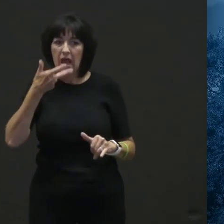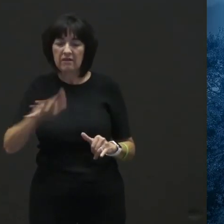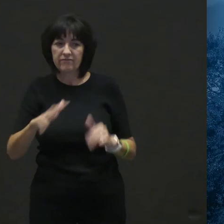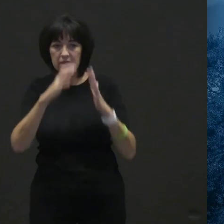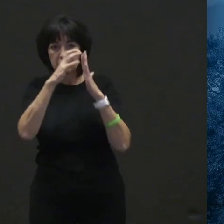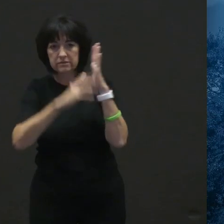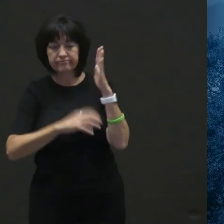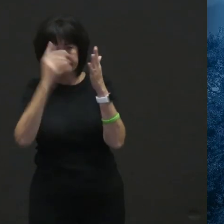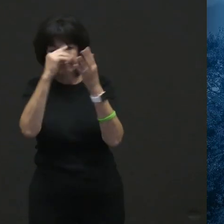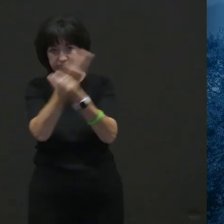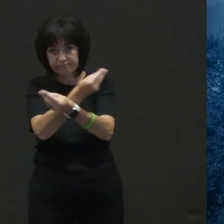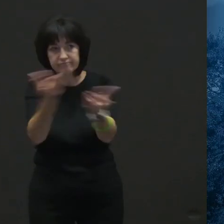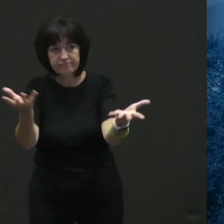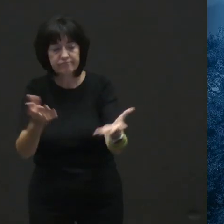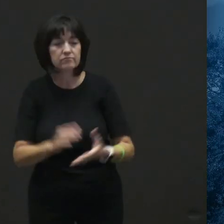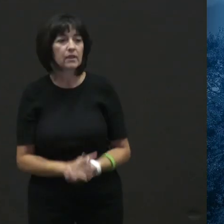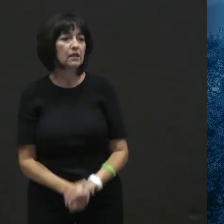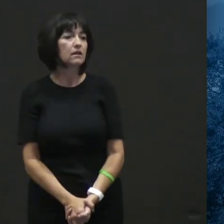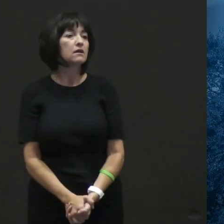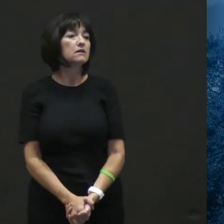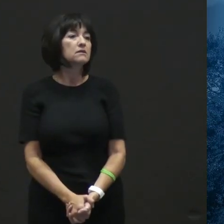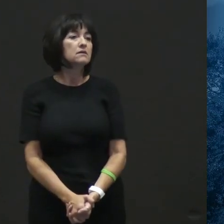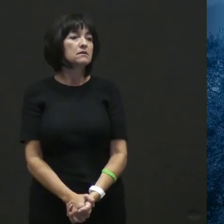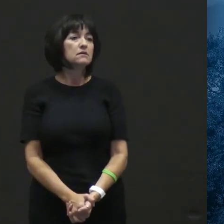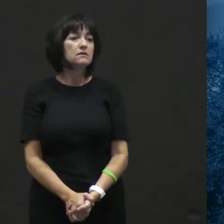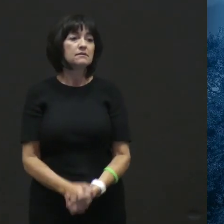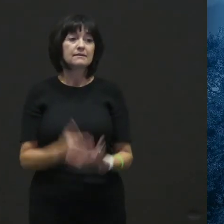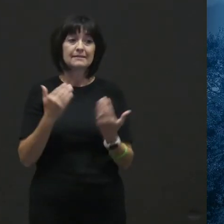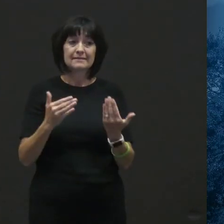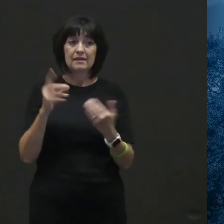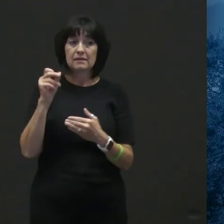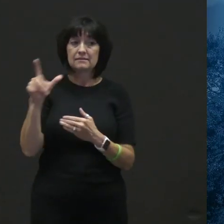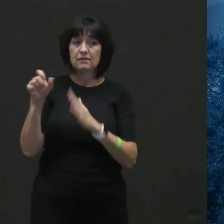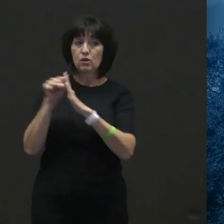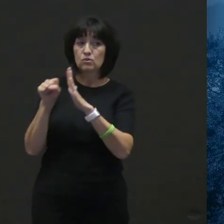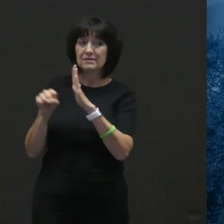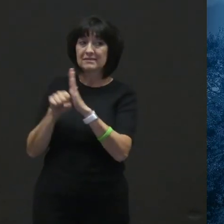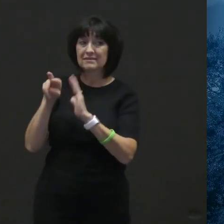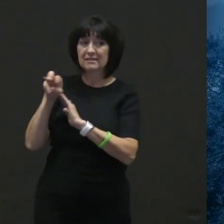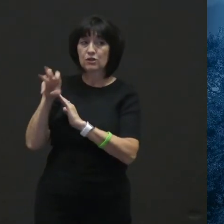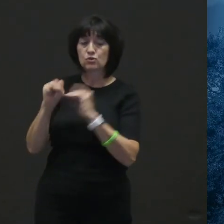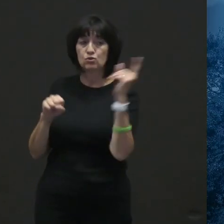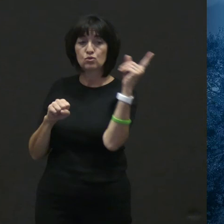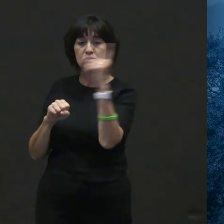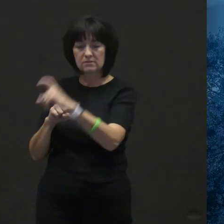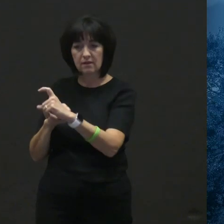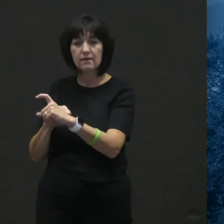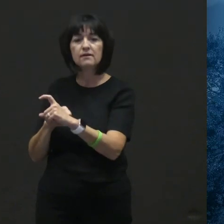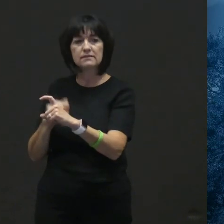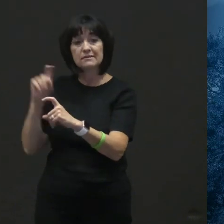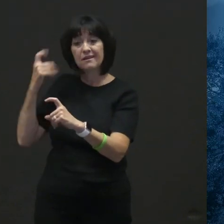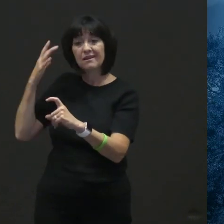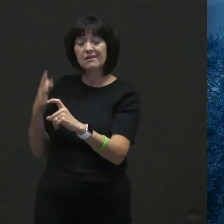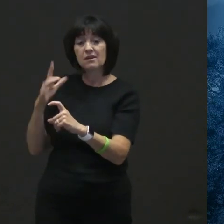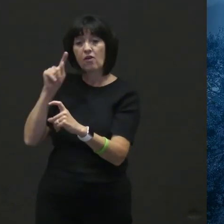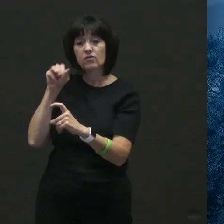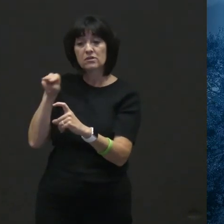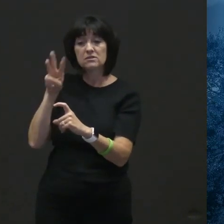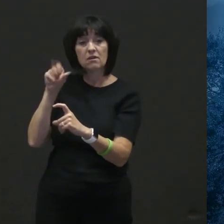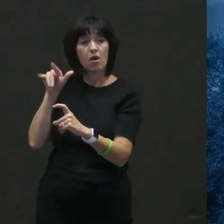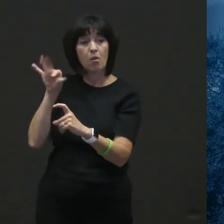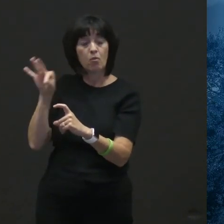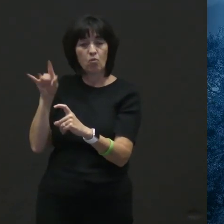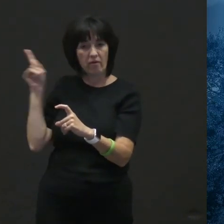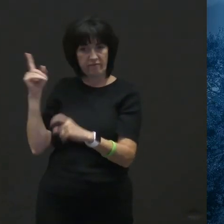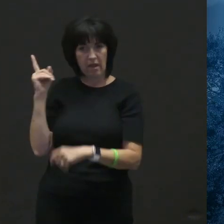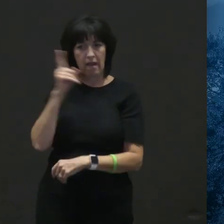All right, so the last question's from Matt Biddle at Delaware State News. Governor Tom Wolf recently tweeted he was calling on the state legislature